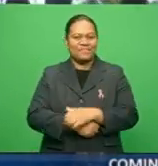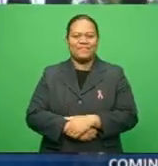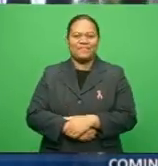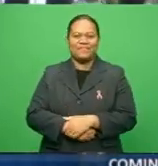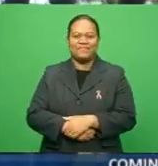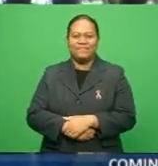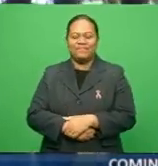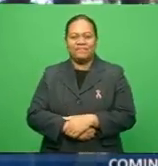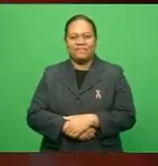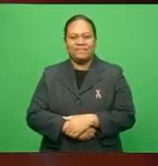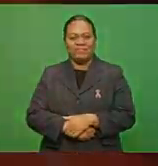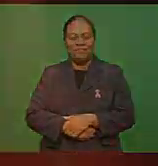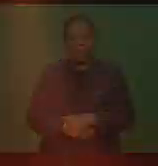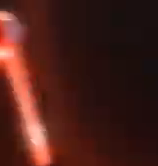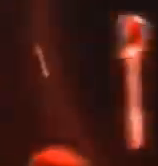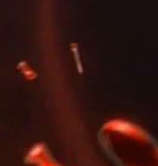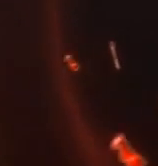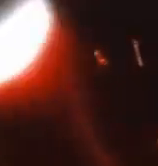coming up.